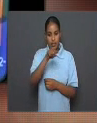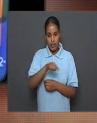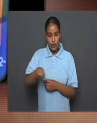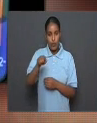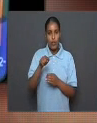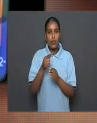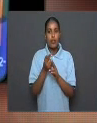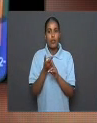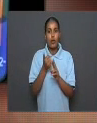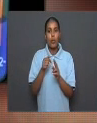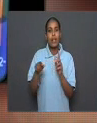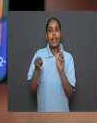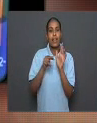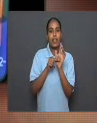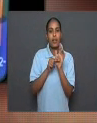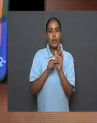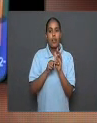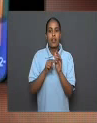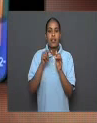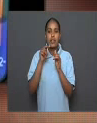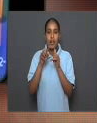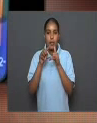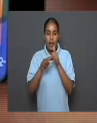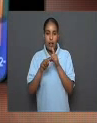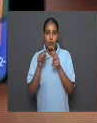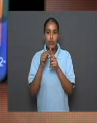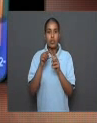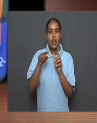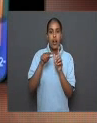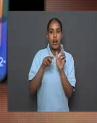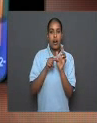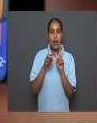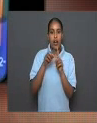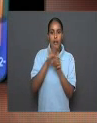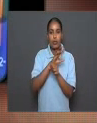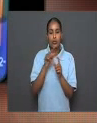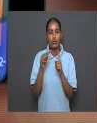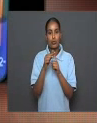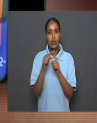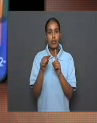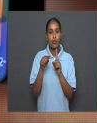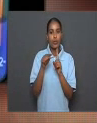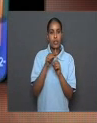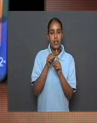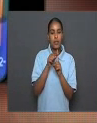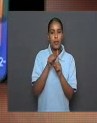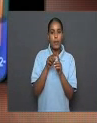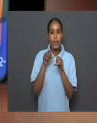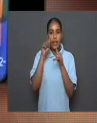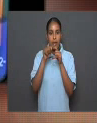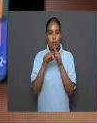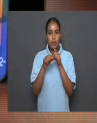from the negative terminal, the anode, to the positive terminal,